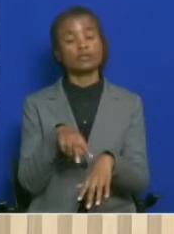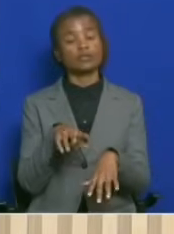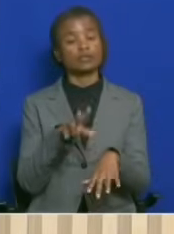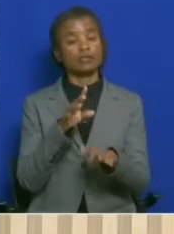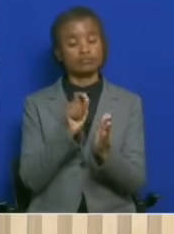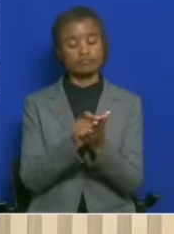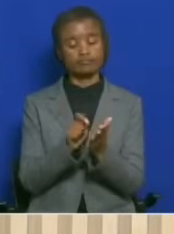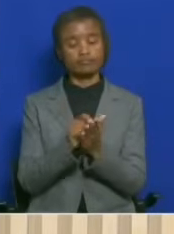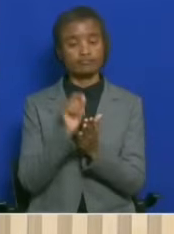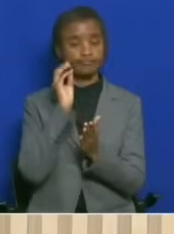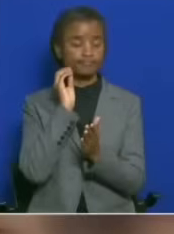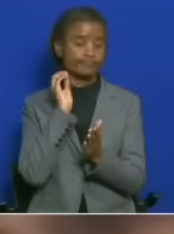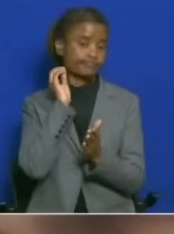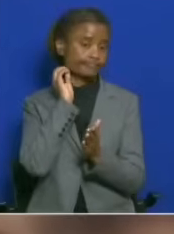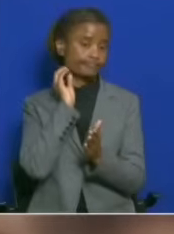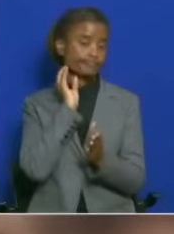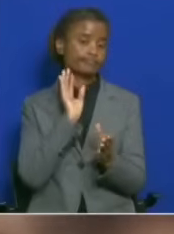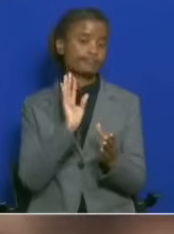in the Commissioner's bundle?